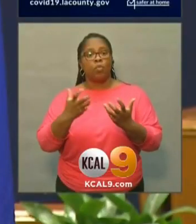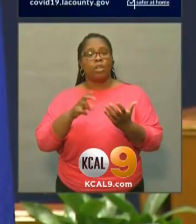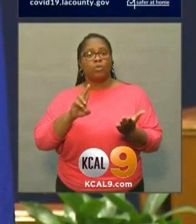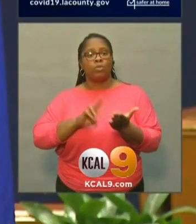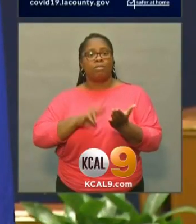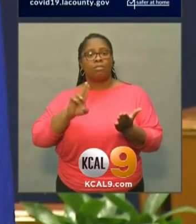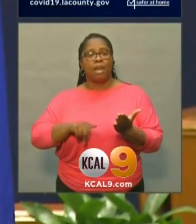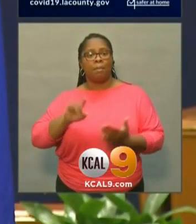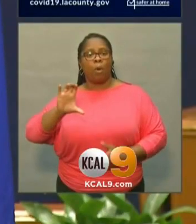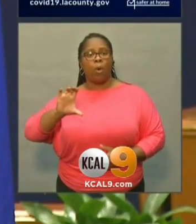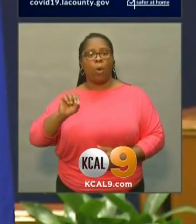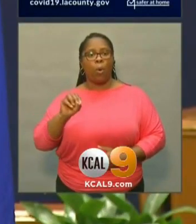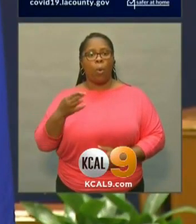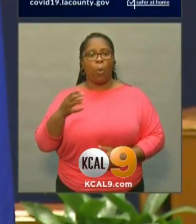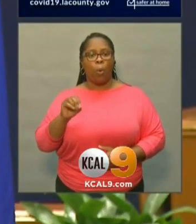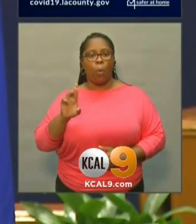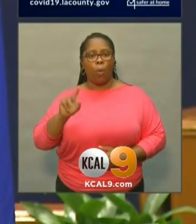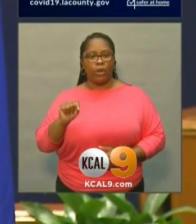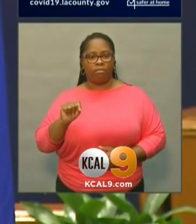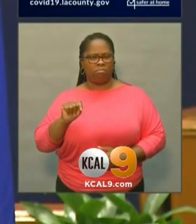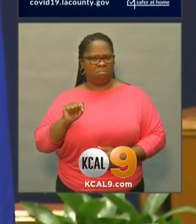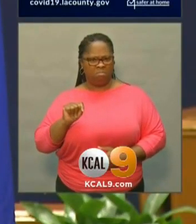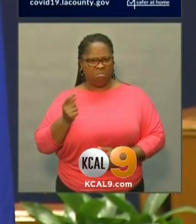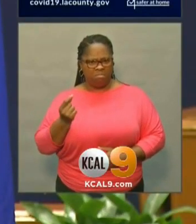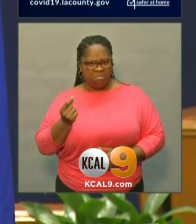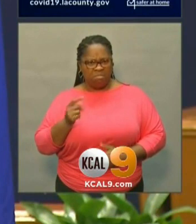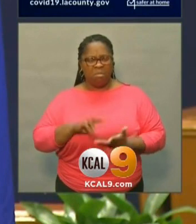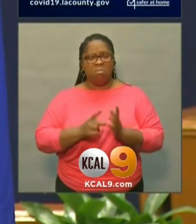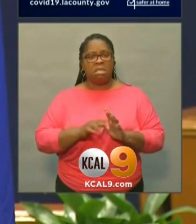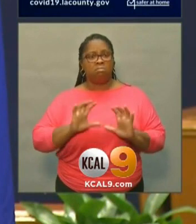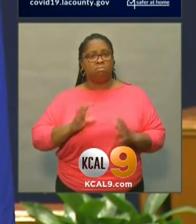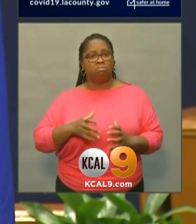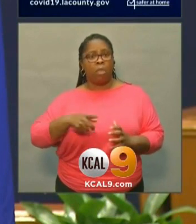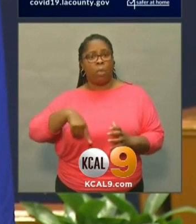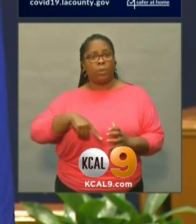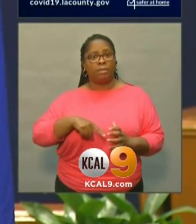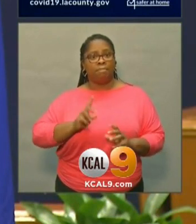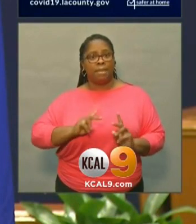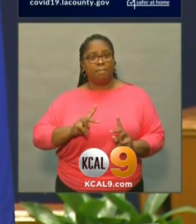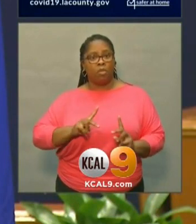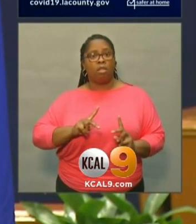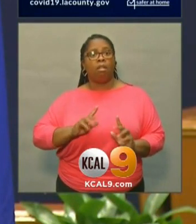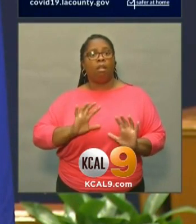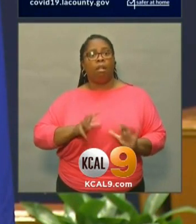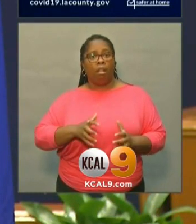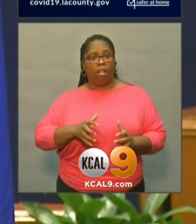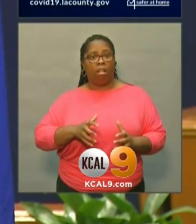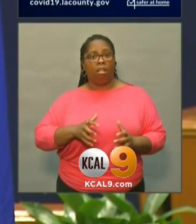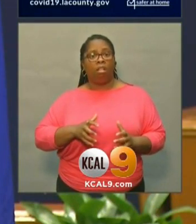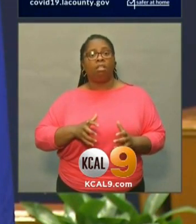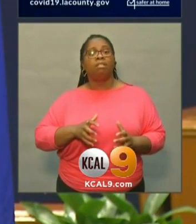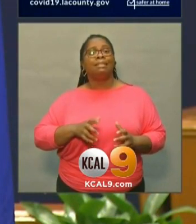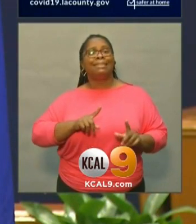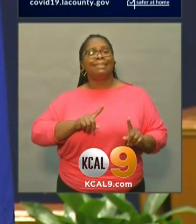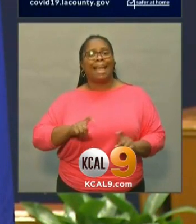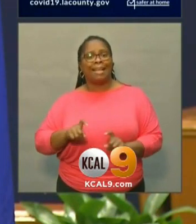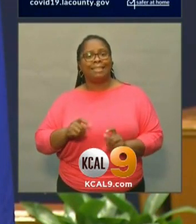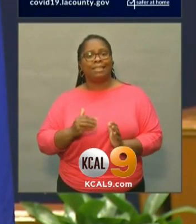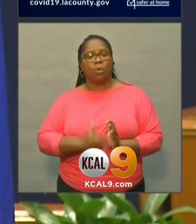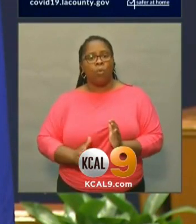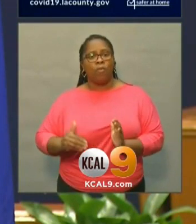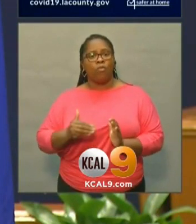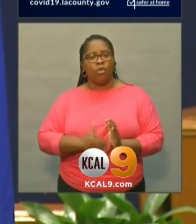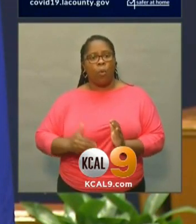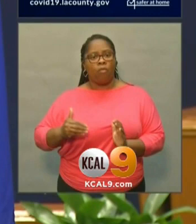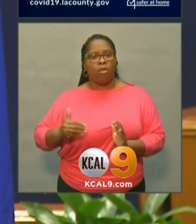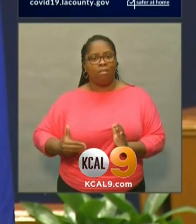And also this. We can follow the same individuals over time and test them repeatedly. This will get at the issue of reducing